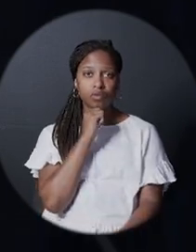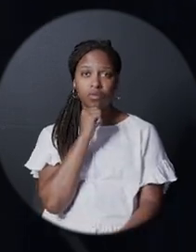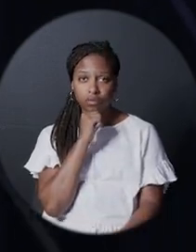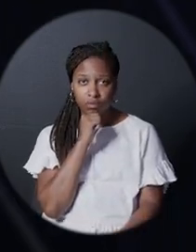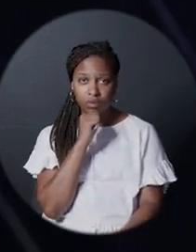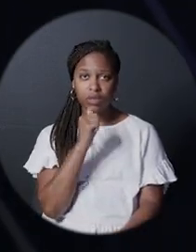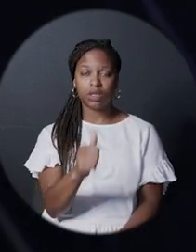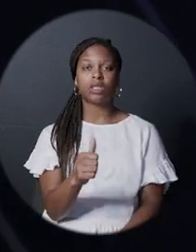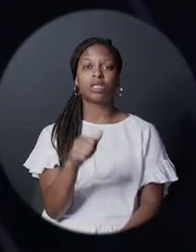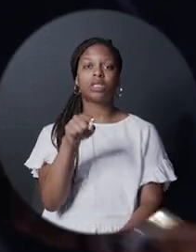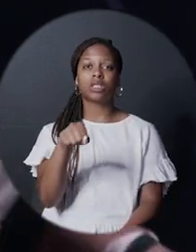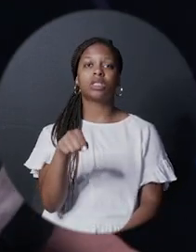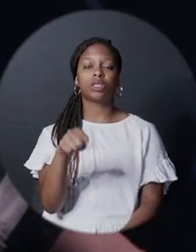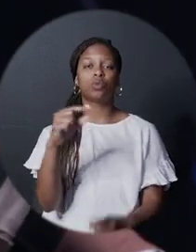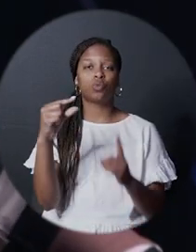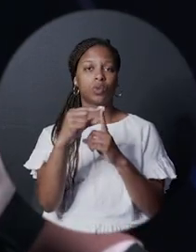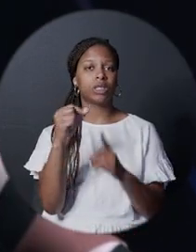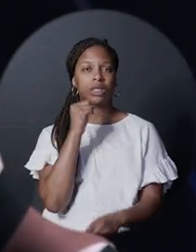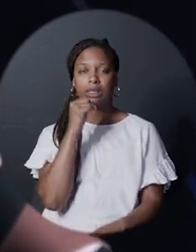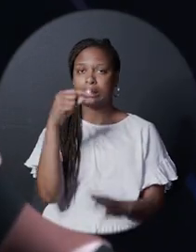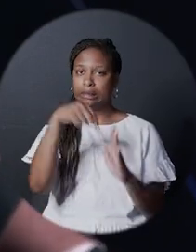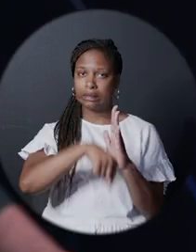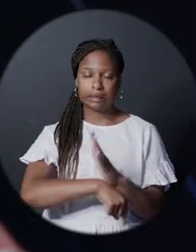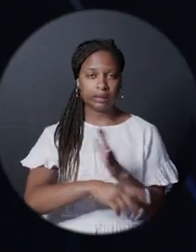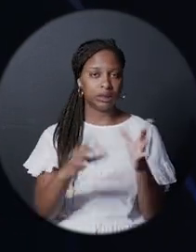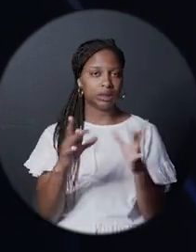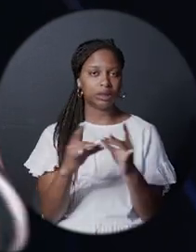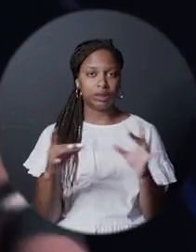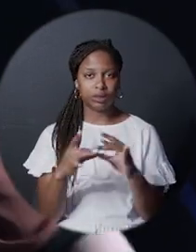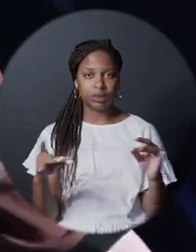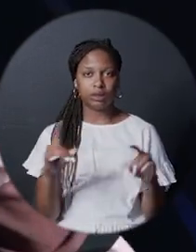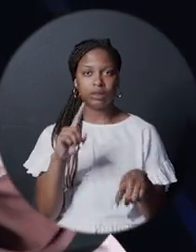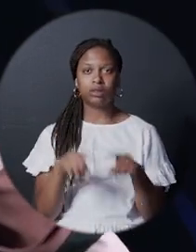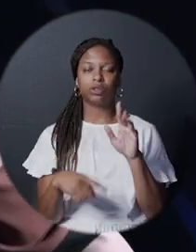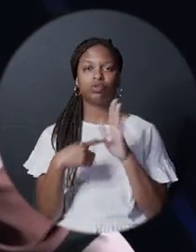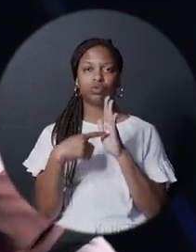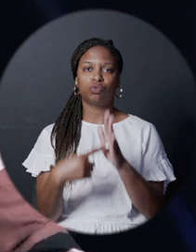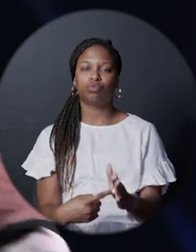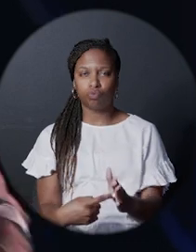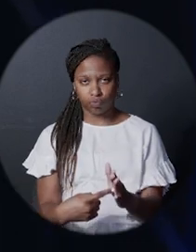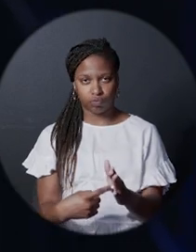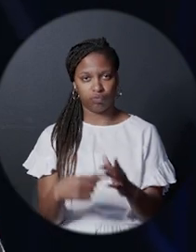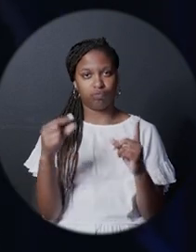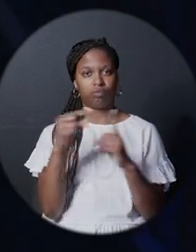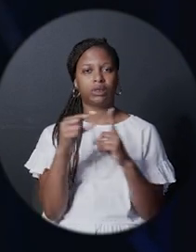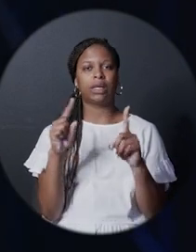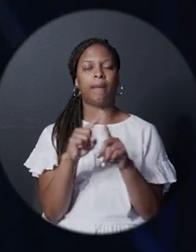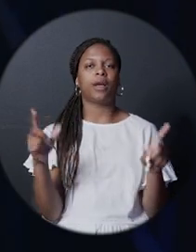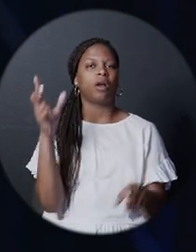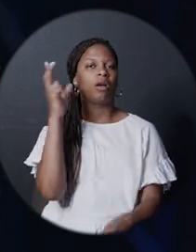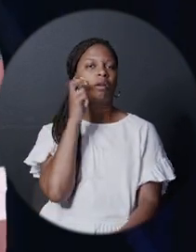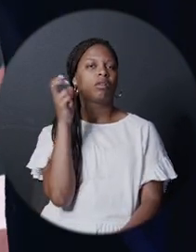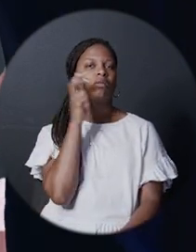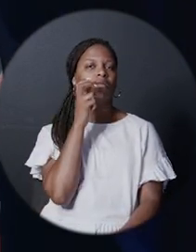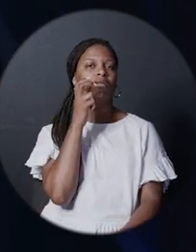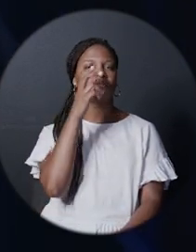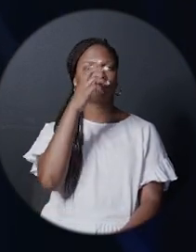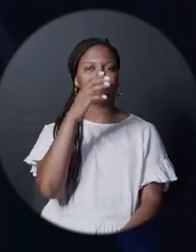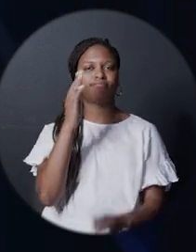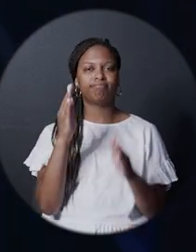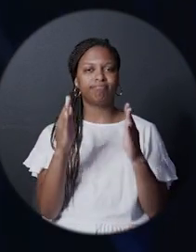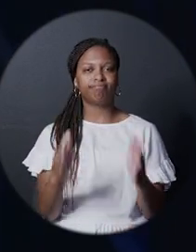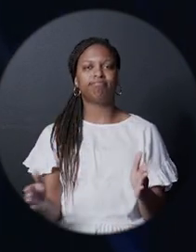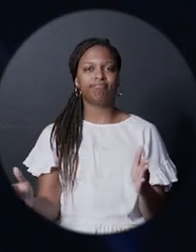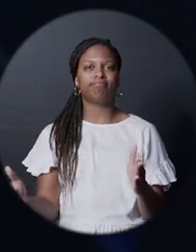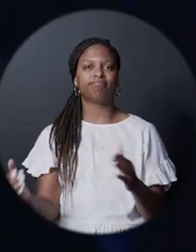you. It ain't going to be deep because this sermon wasn't deep. It ain't going to be a message. I can't show it to you in scripture. But I heard